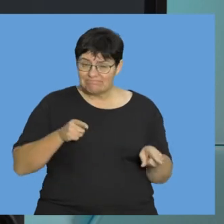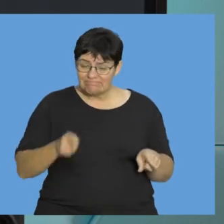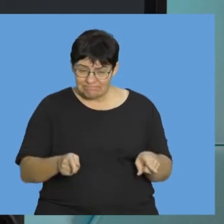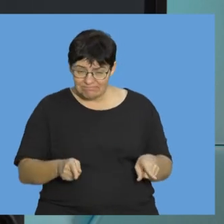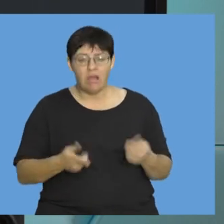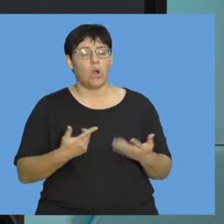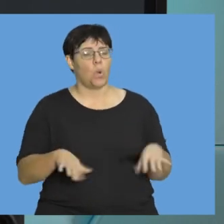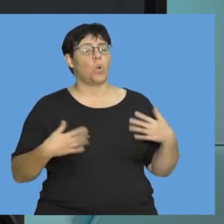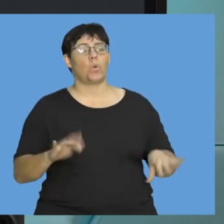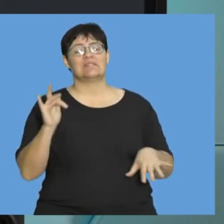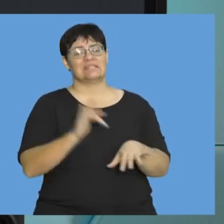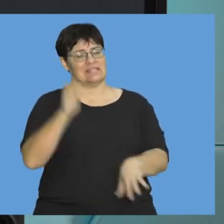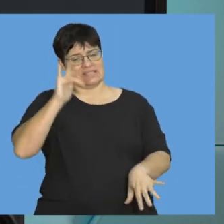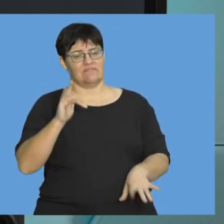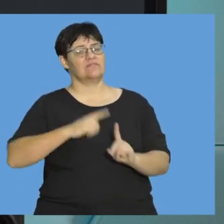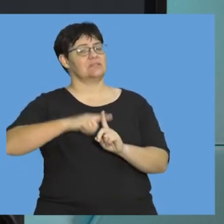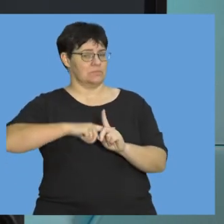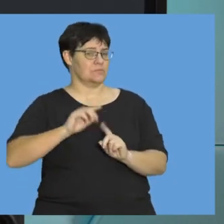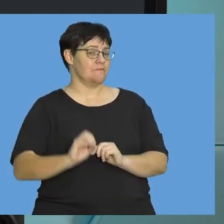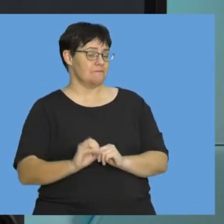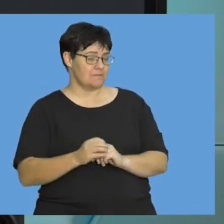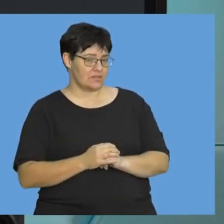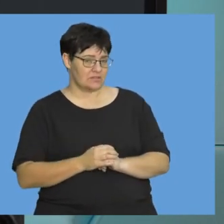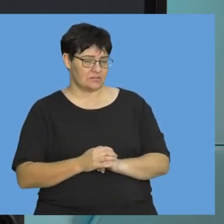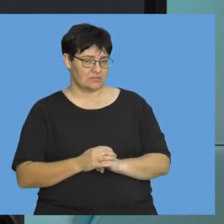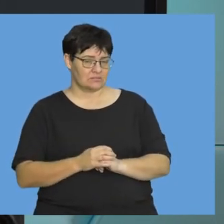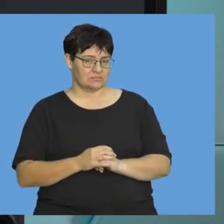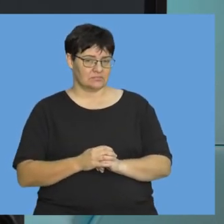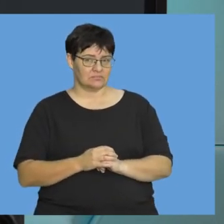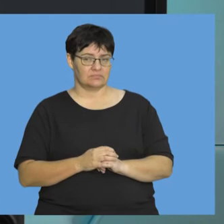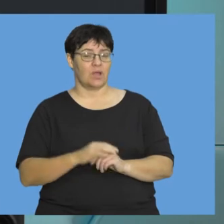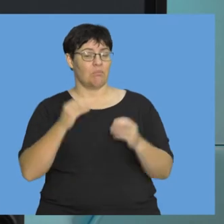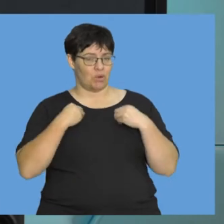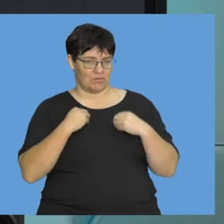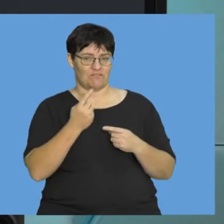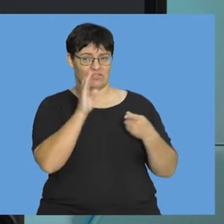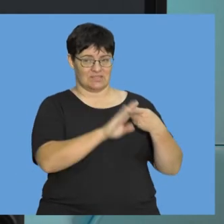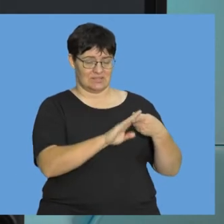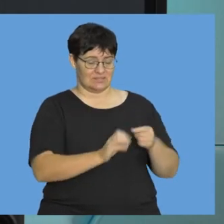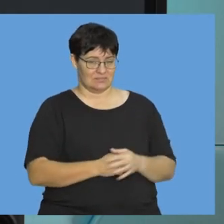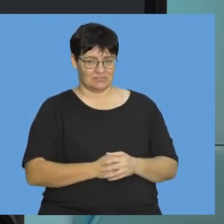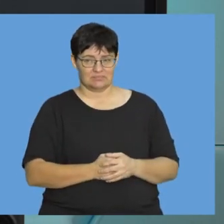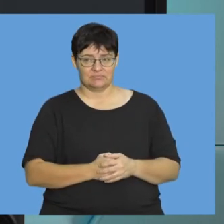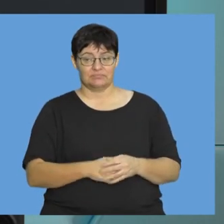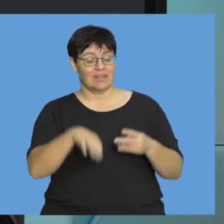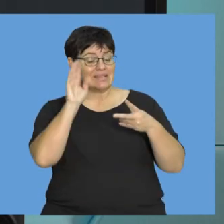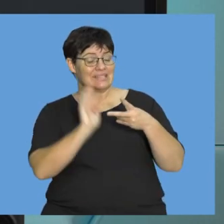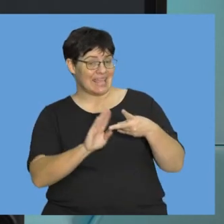so proteins and enzymes are very sensitive to temperature. That's their first property.